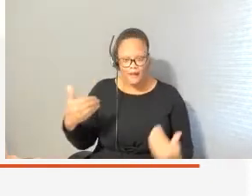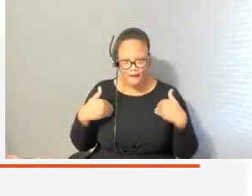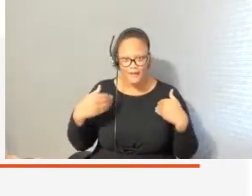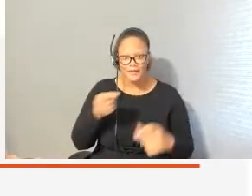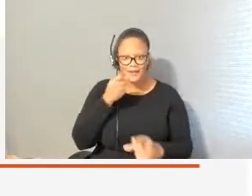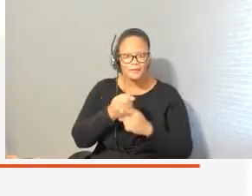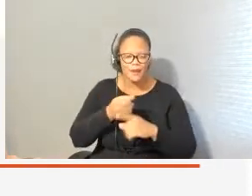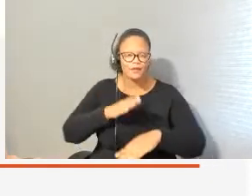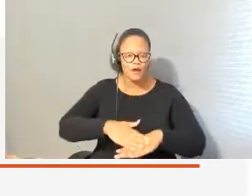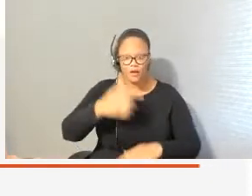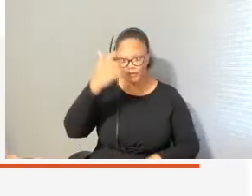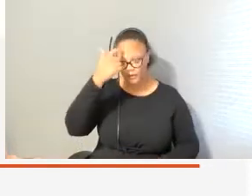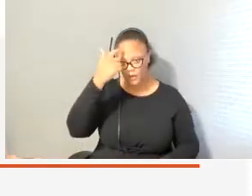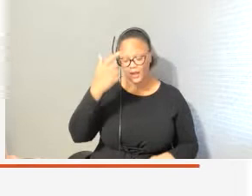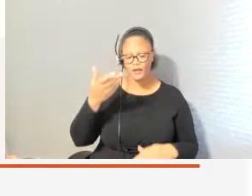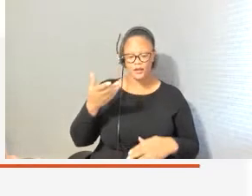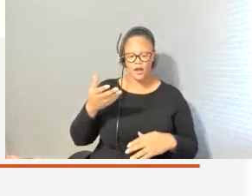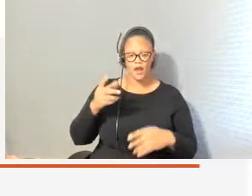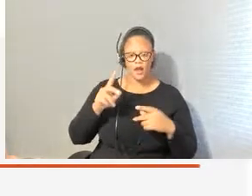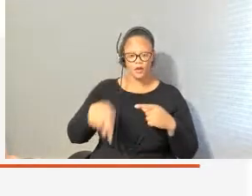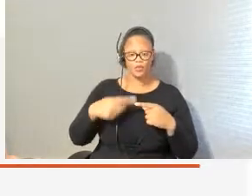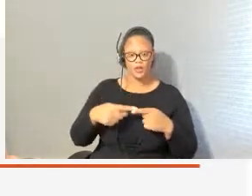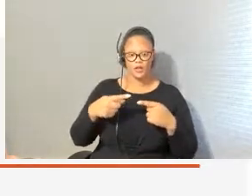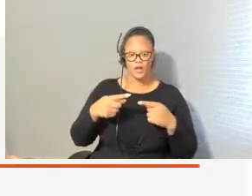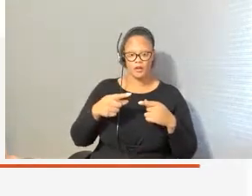some people, after being incarcerated, when they are